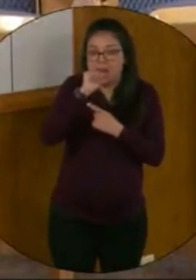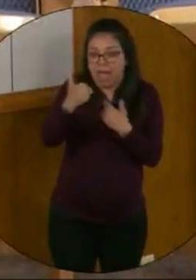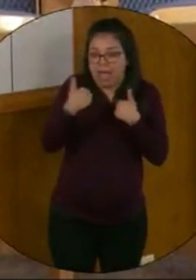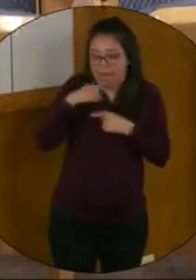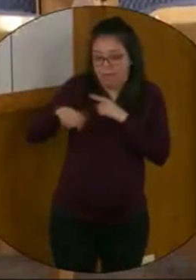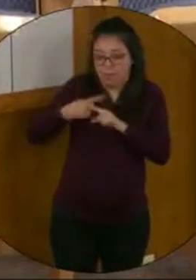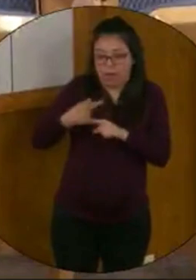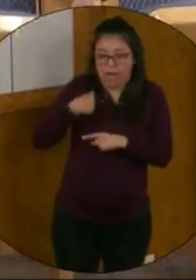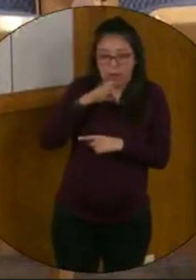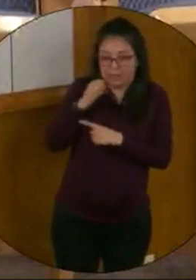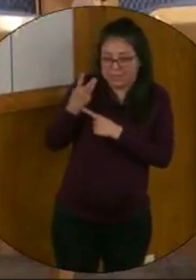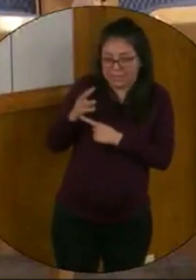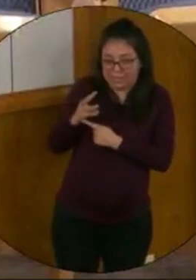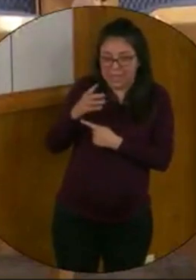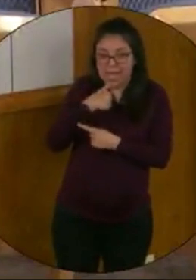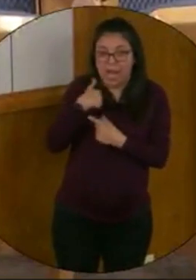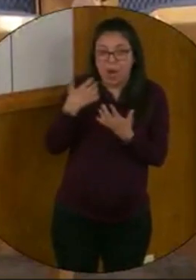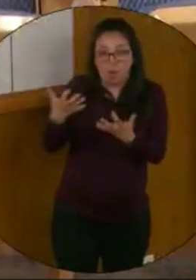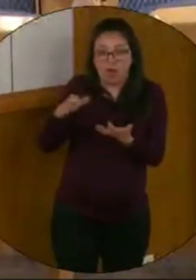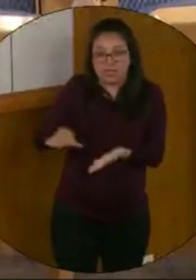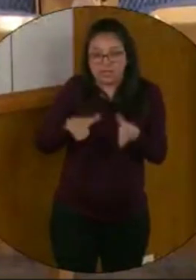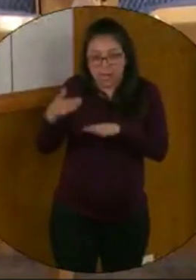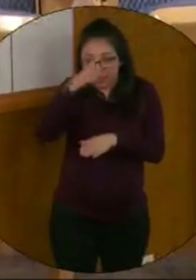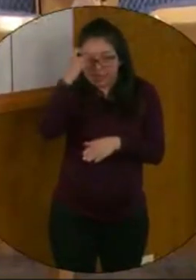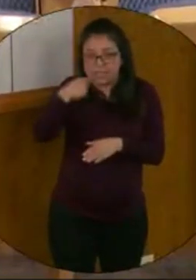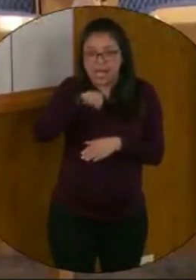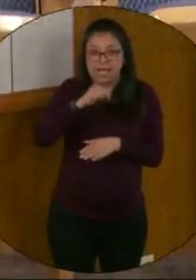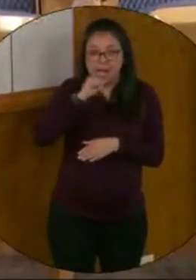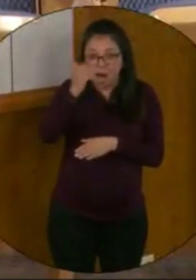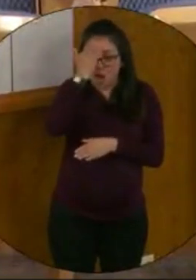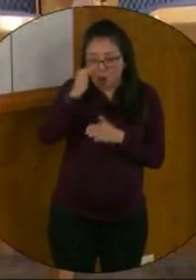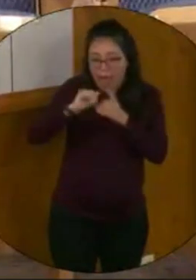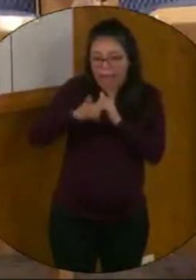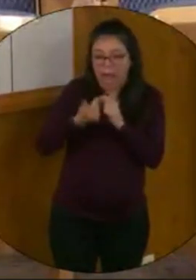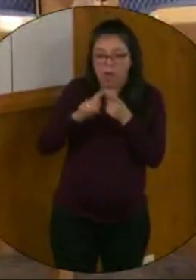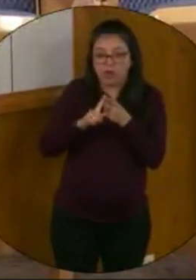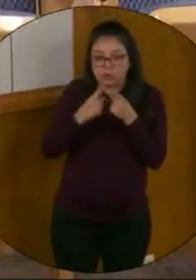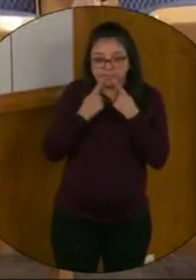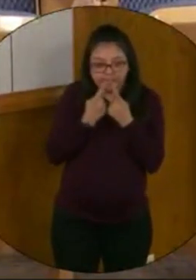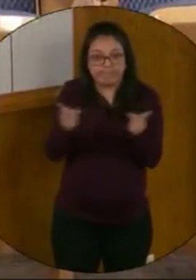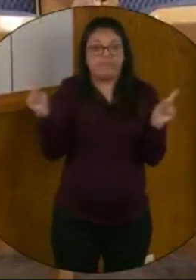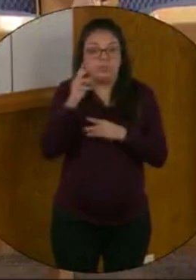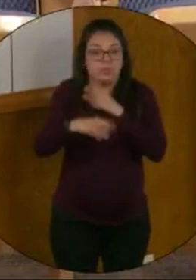I was 16 and I wanted to die because I did not know my way out of a closet.